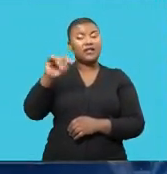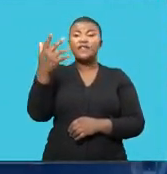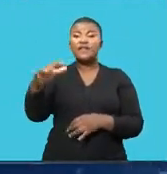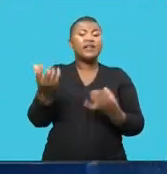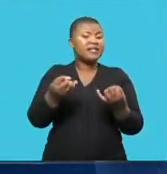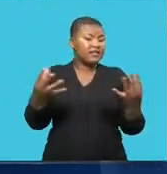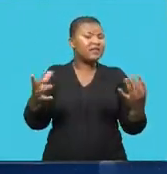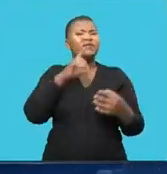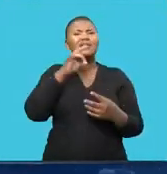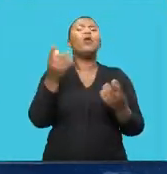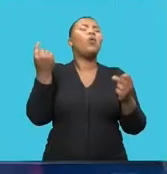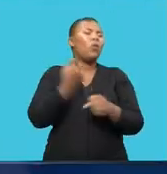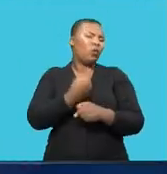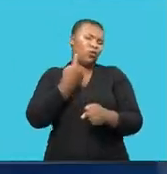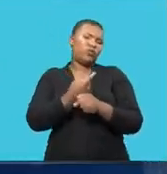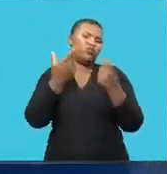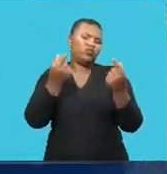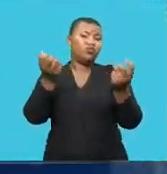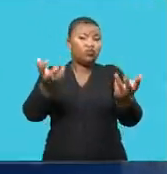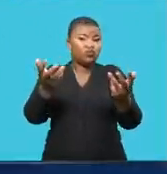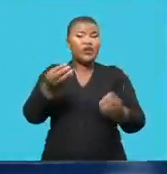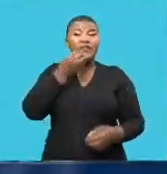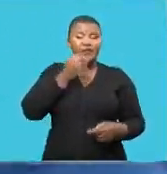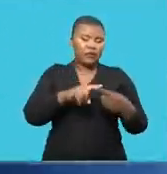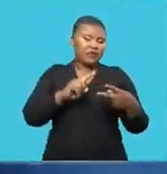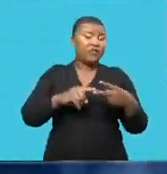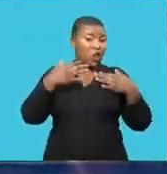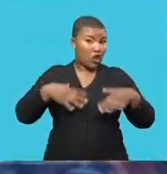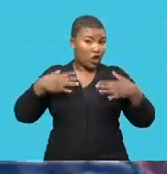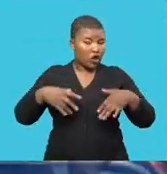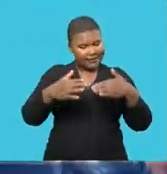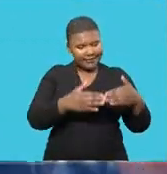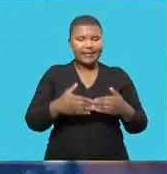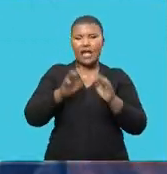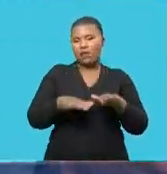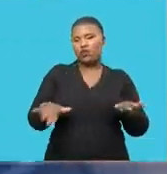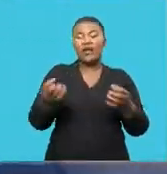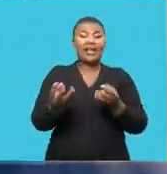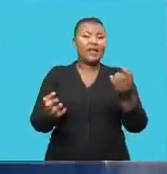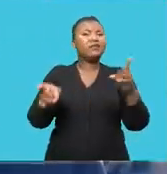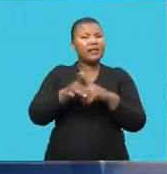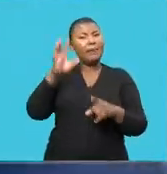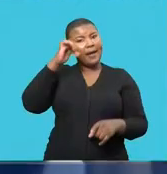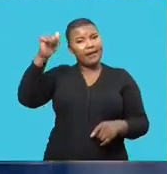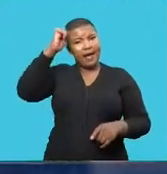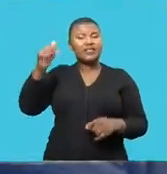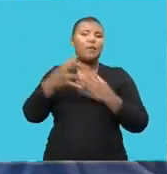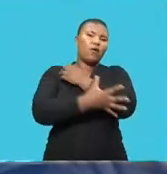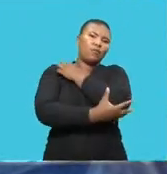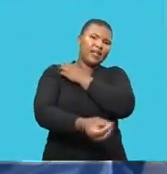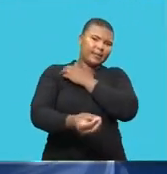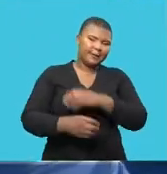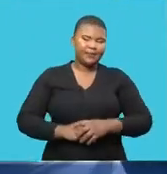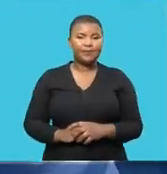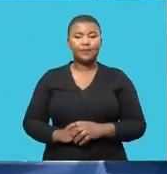umkhankaso wayo wemihla ngemihla lapho inikela khona ngokudla iphinde inakekele izingane ngokunjalo nabantu abadala